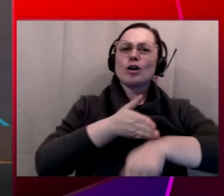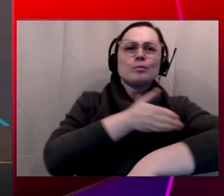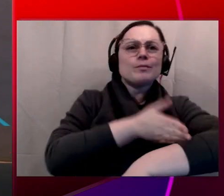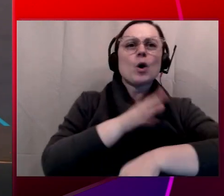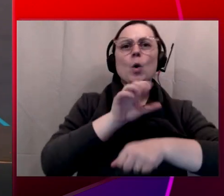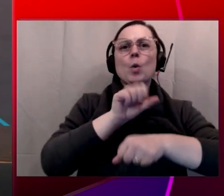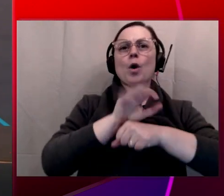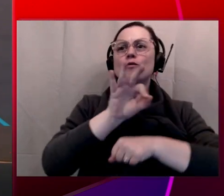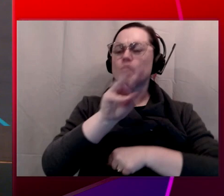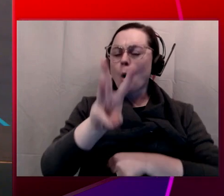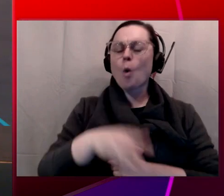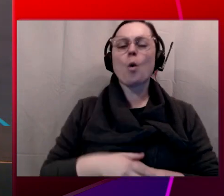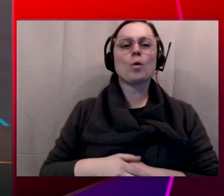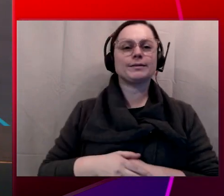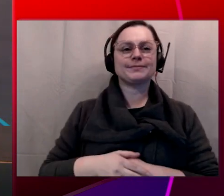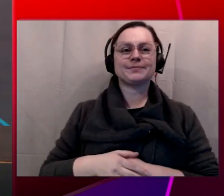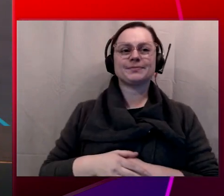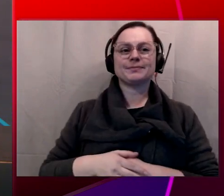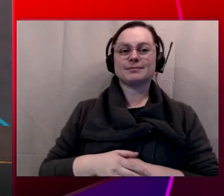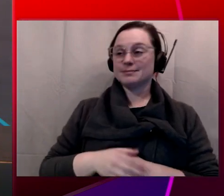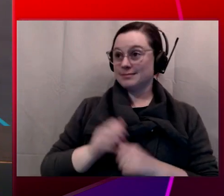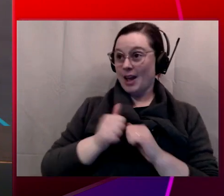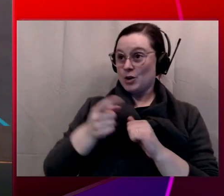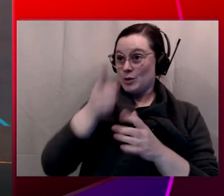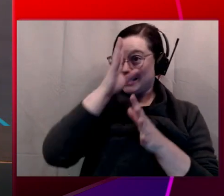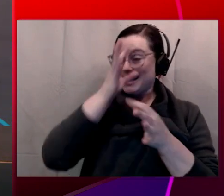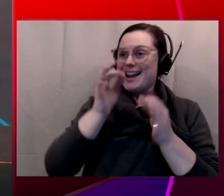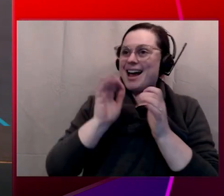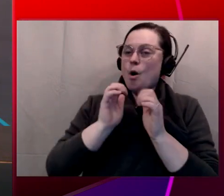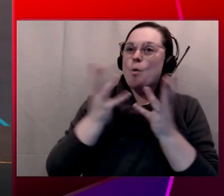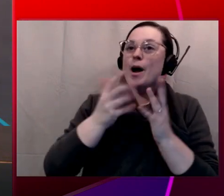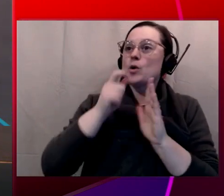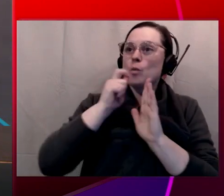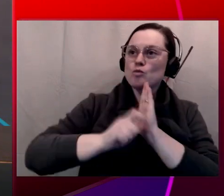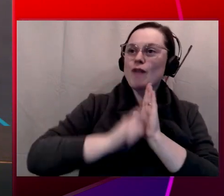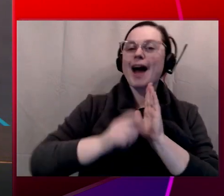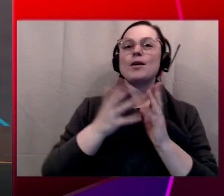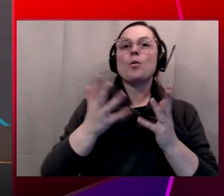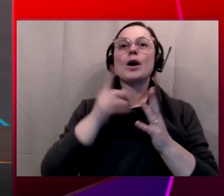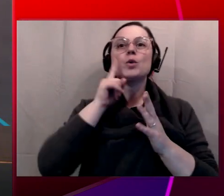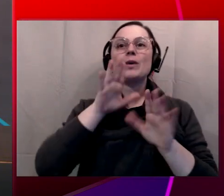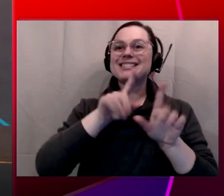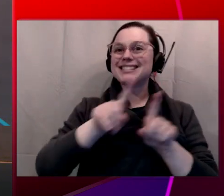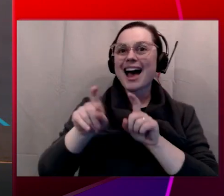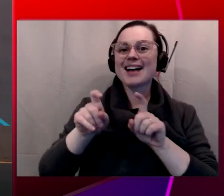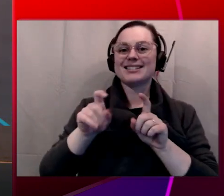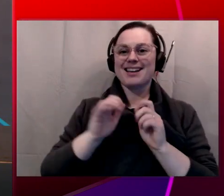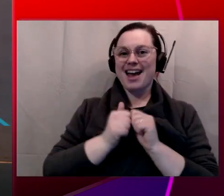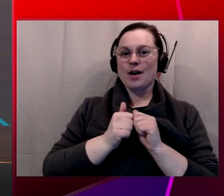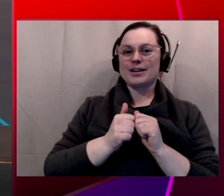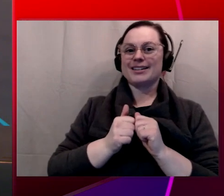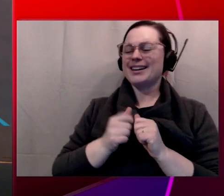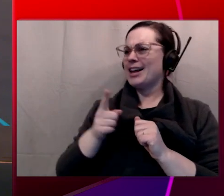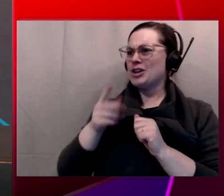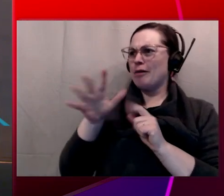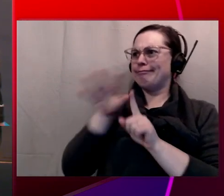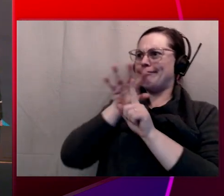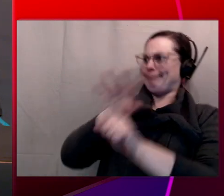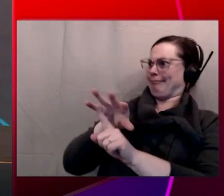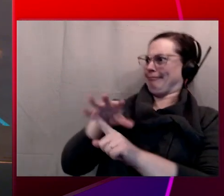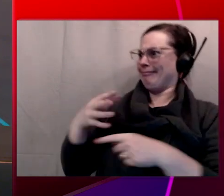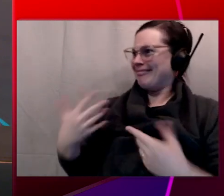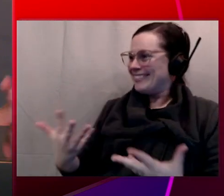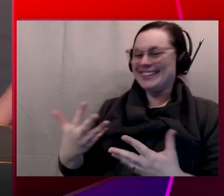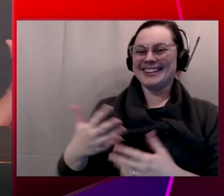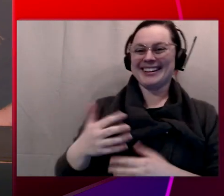decide what content you're going to write and how you're going to be testing different tooling? How do you you're putting them on the spot.